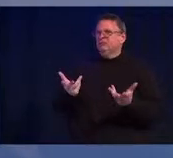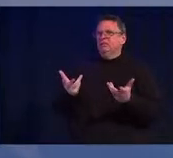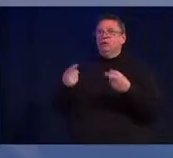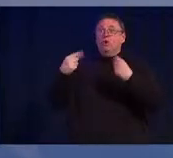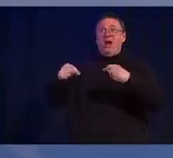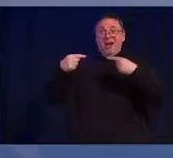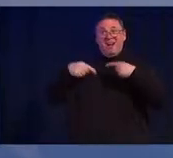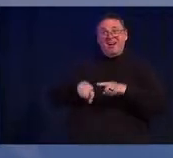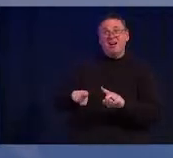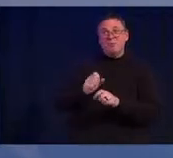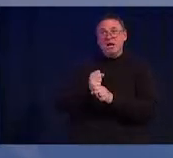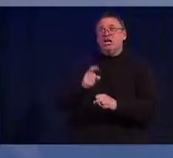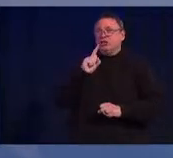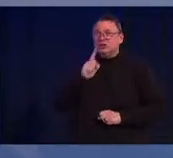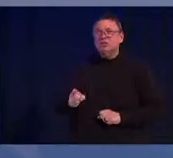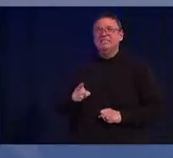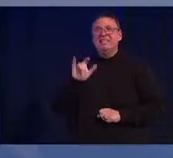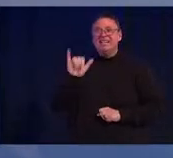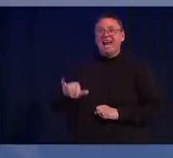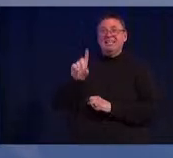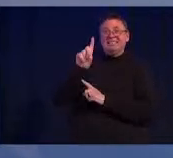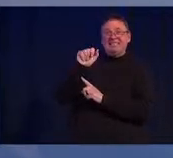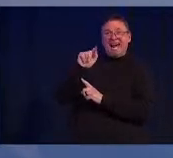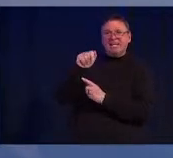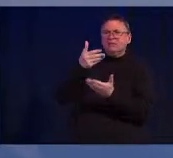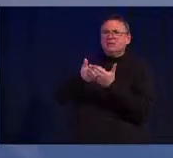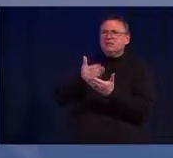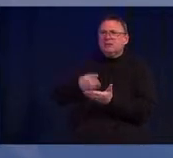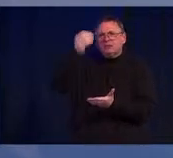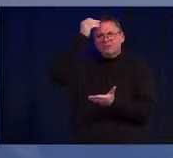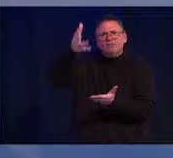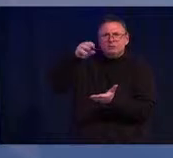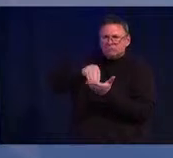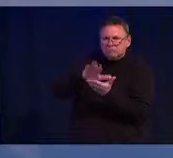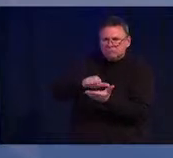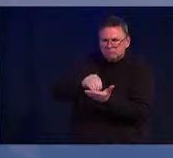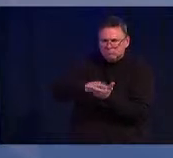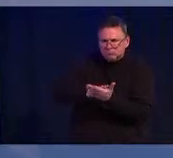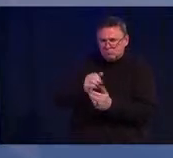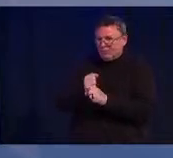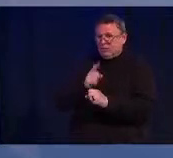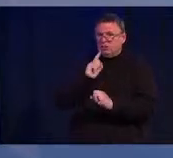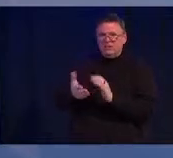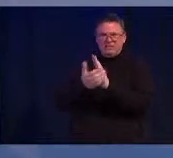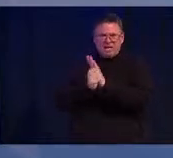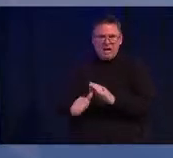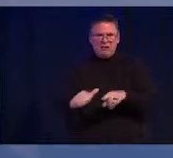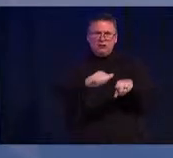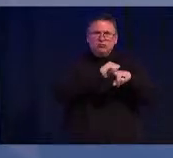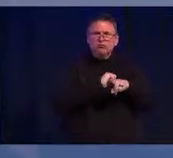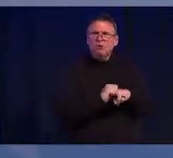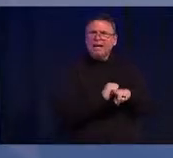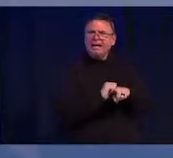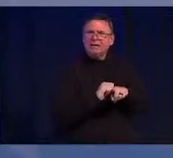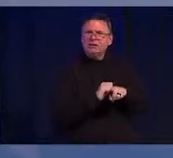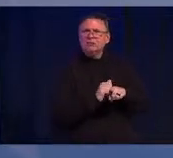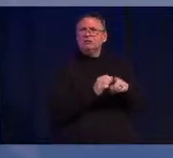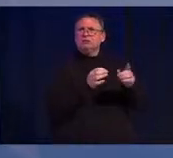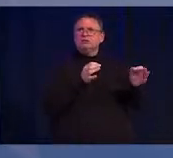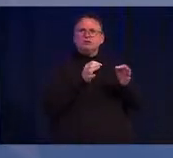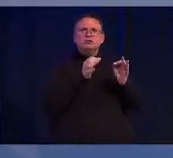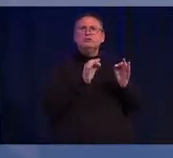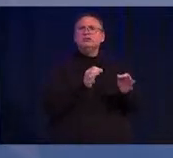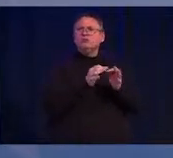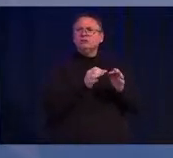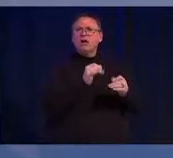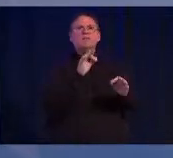way that it's data-driven, that we're creating skills, training, directions for what college